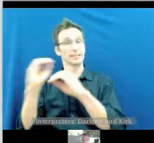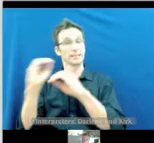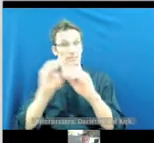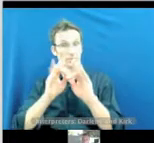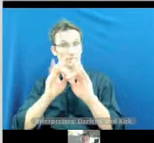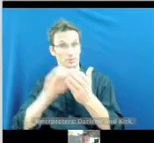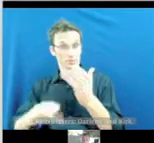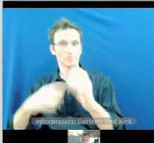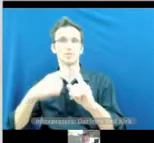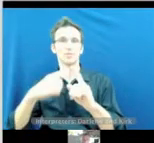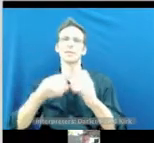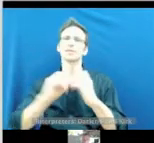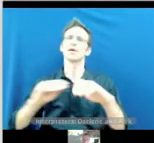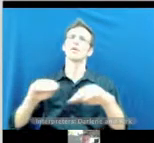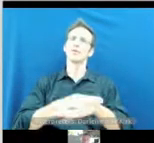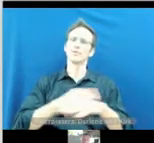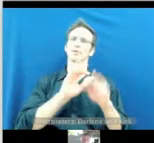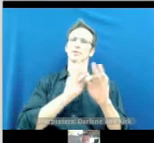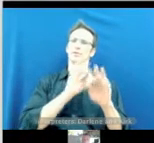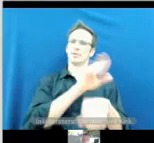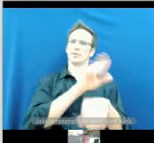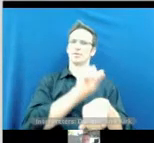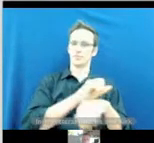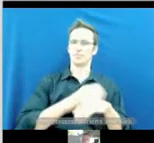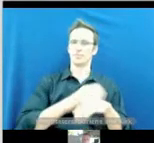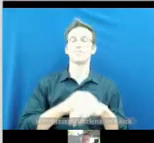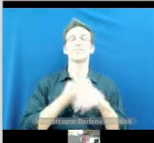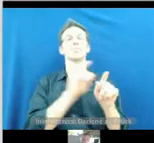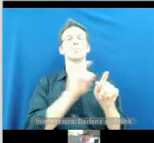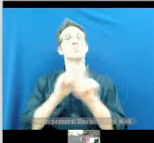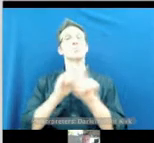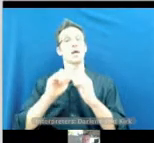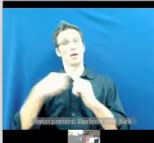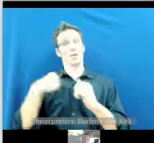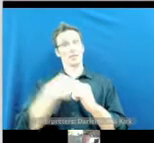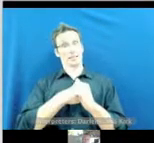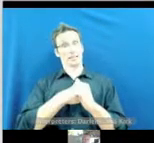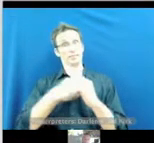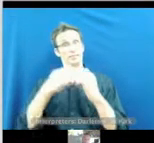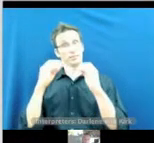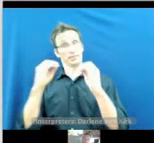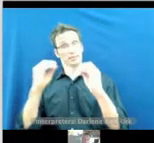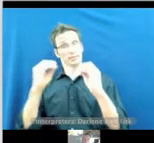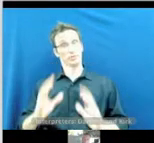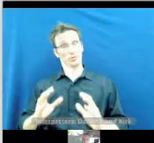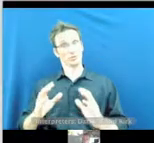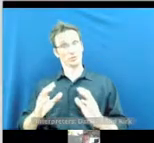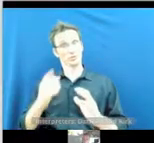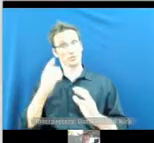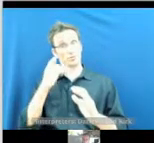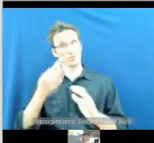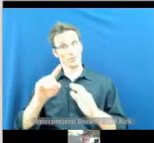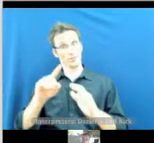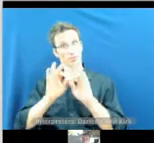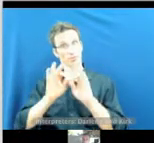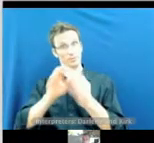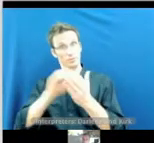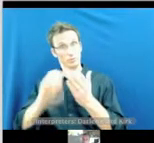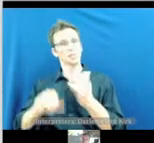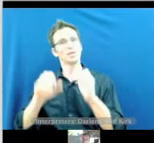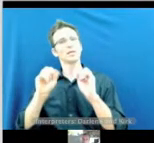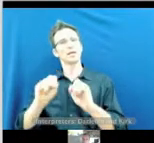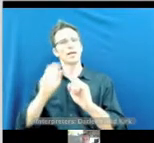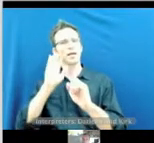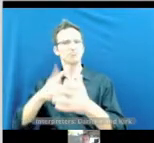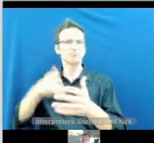practitioners. We want to talk about then how can we as educators or instructors embed more deaf-blind related